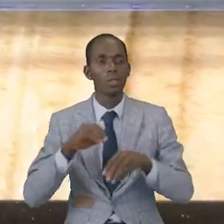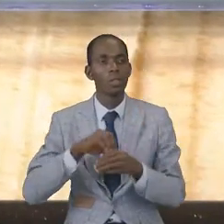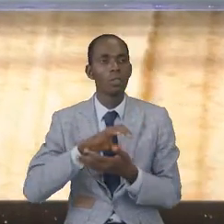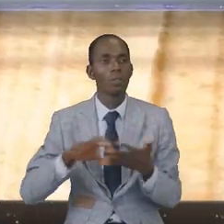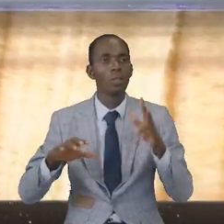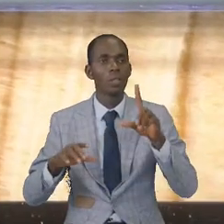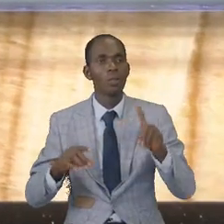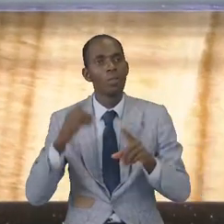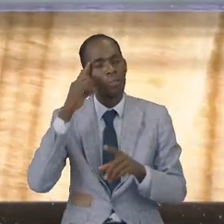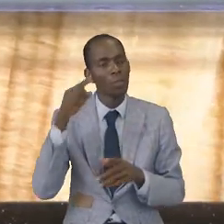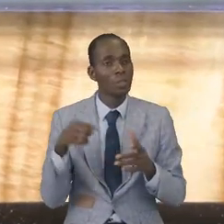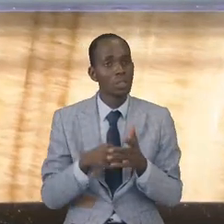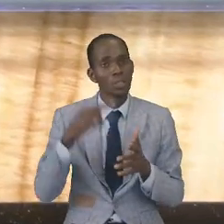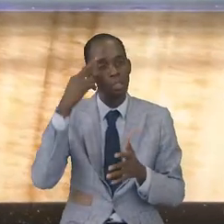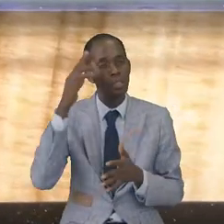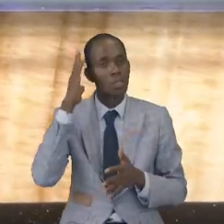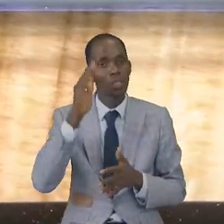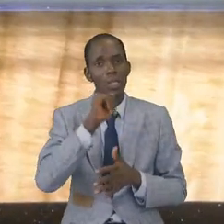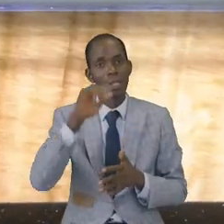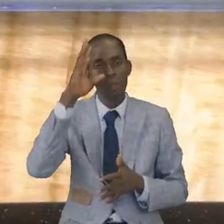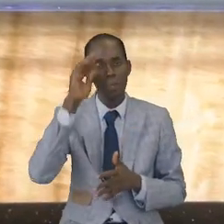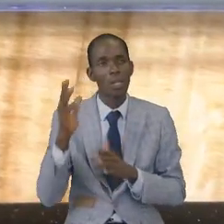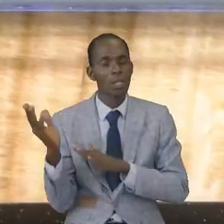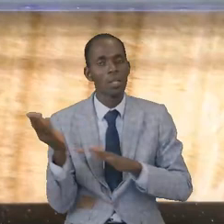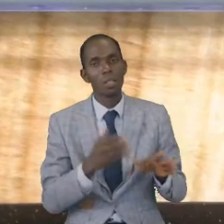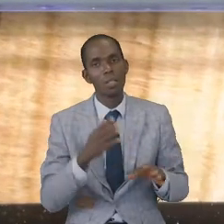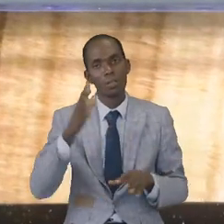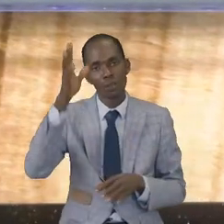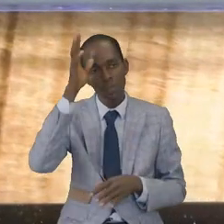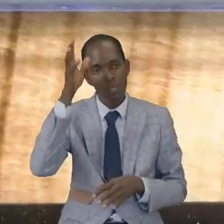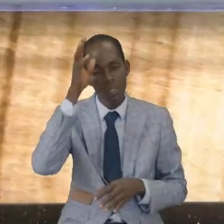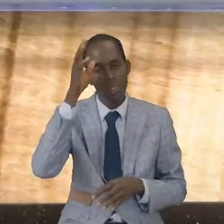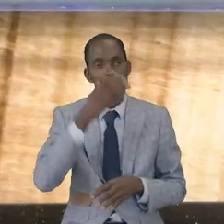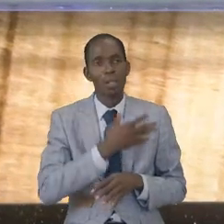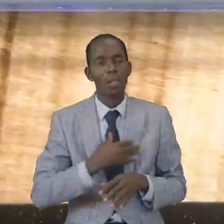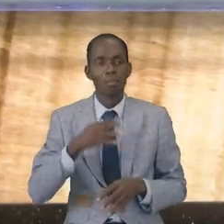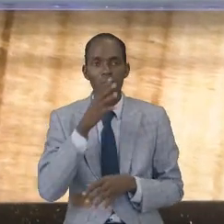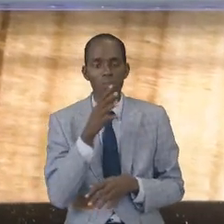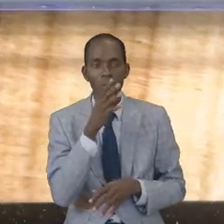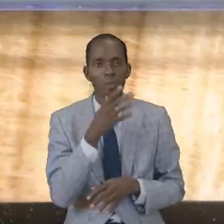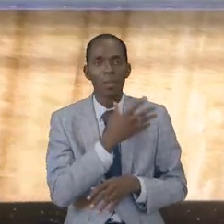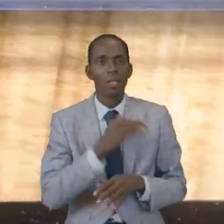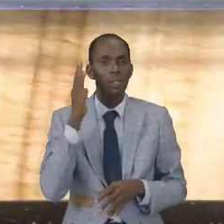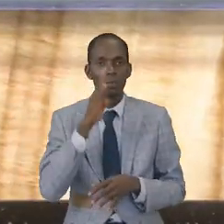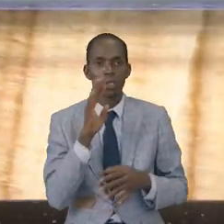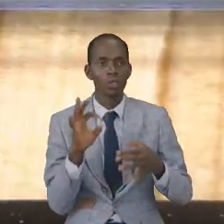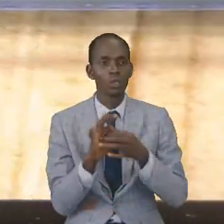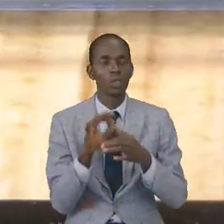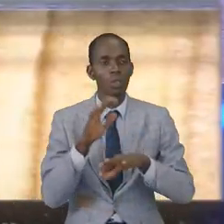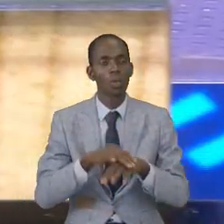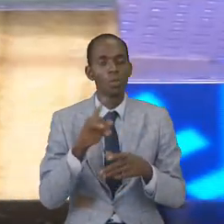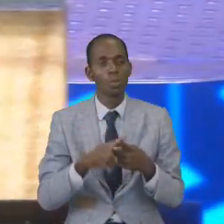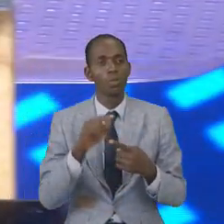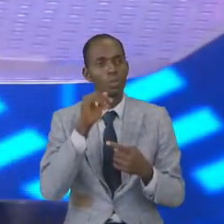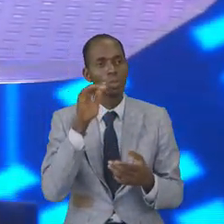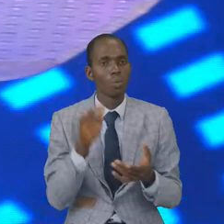Verse 31 says, for this cause shall a man leave his father and mother, and shall be